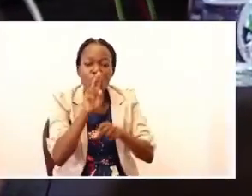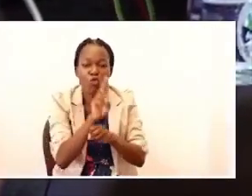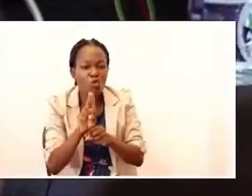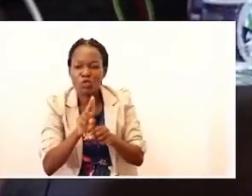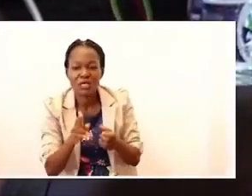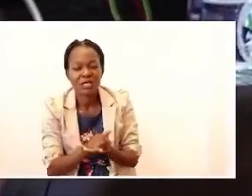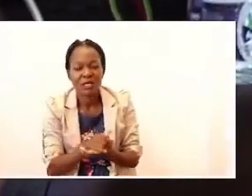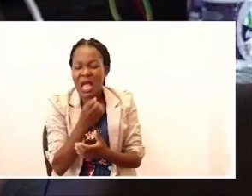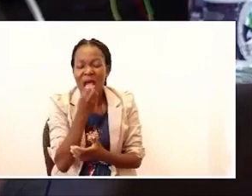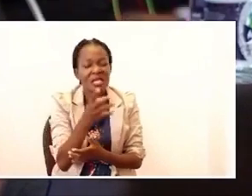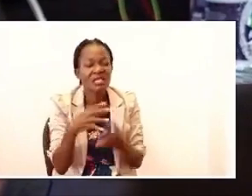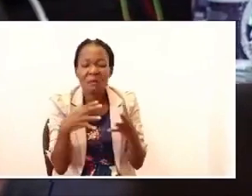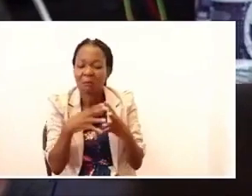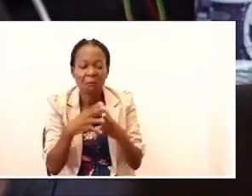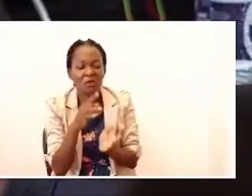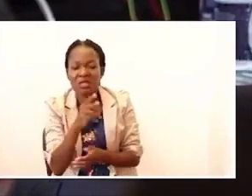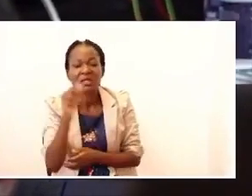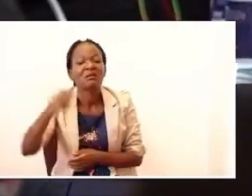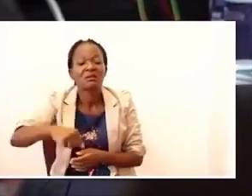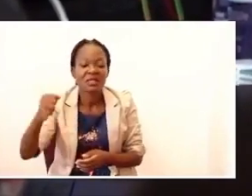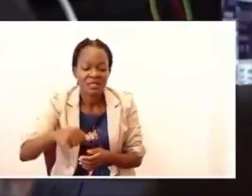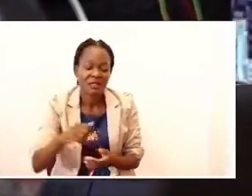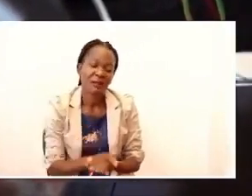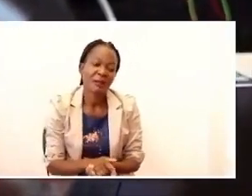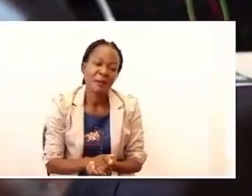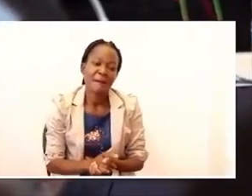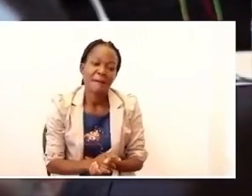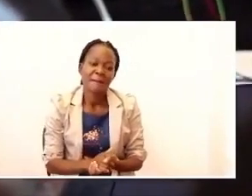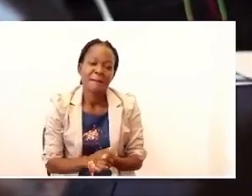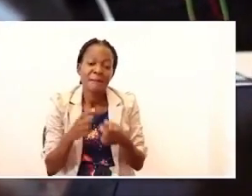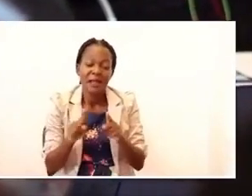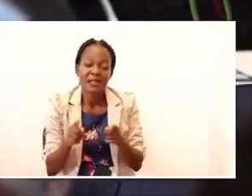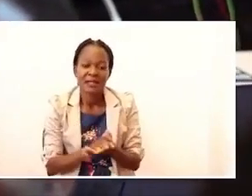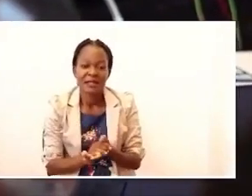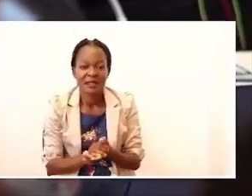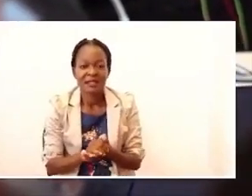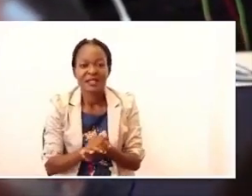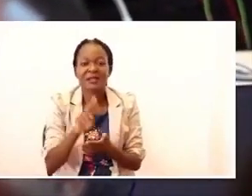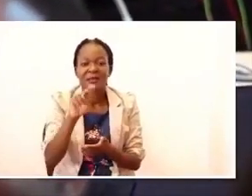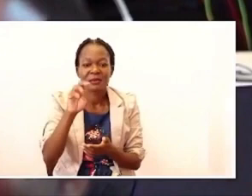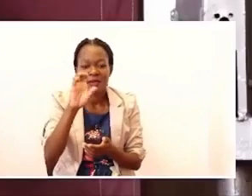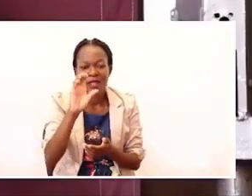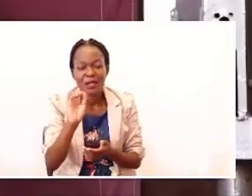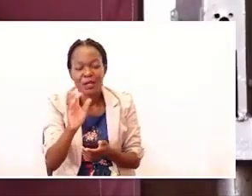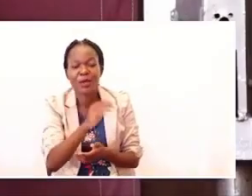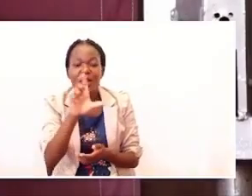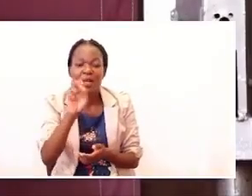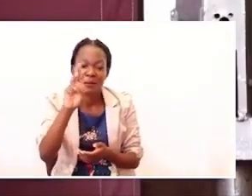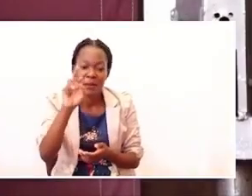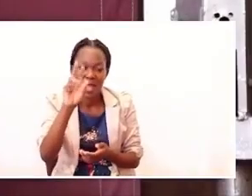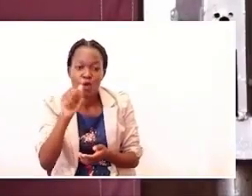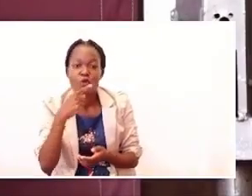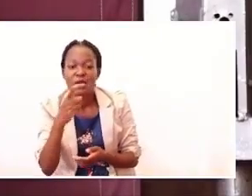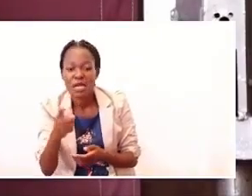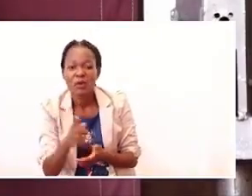rate, the answer for most of them is going to be yes. But the neoliberal model says that domestic capital